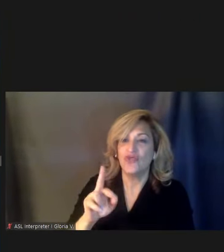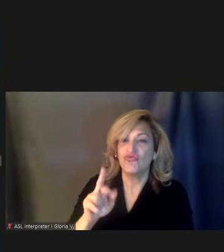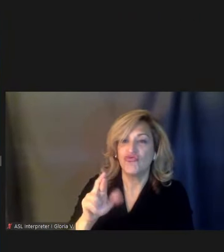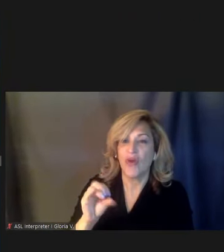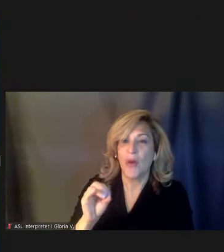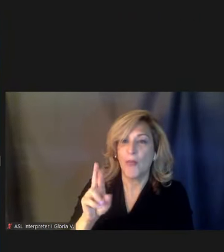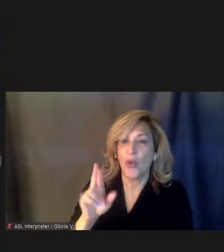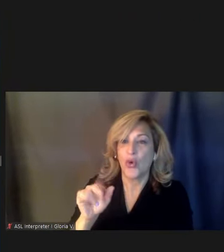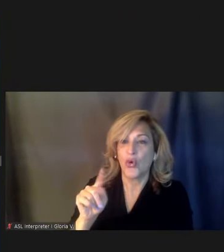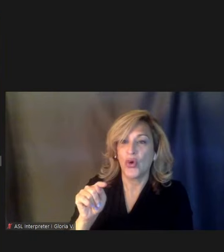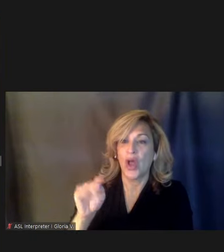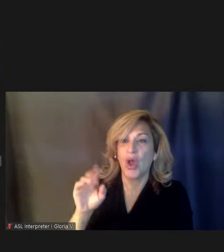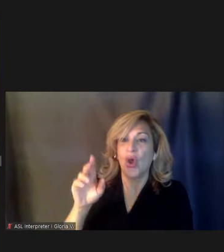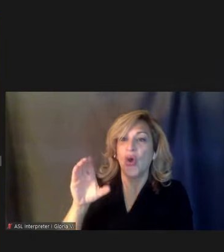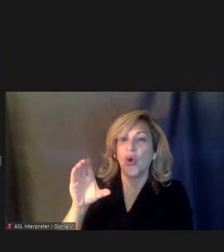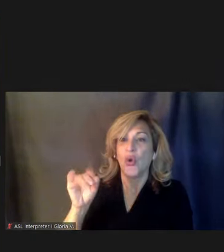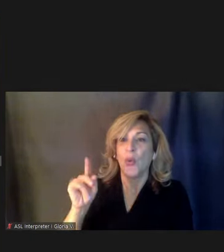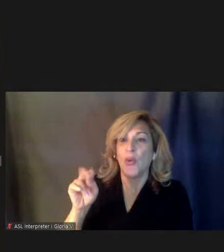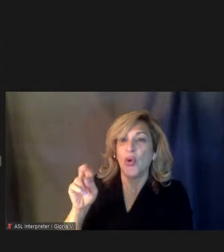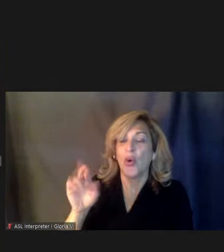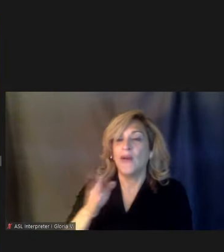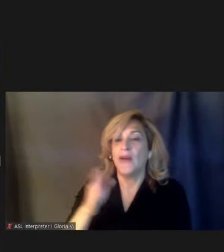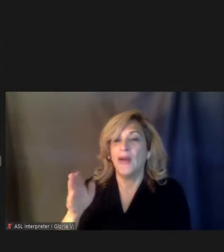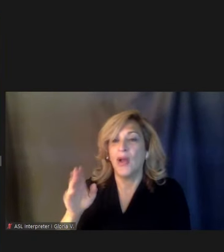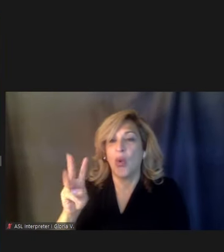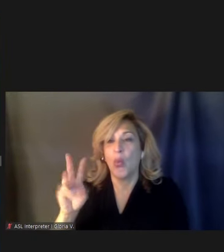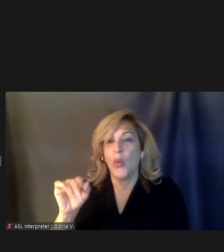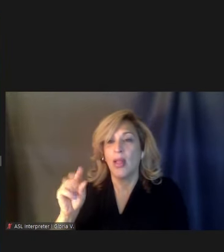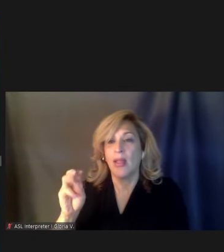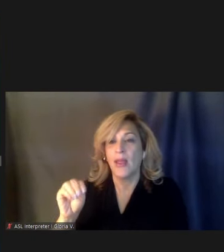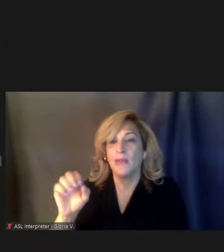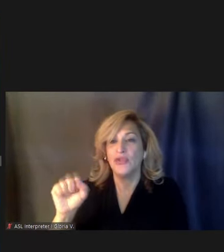by William Schmoller.